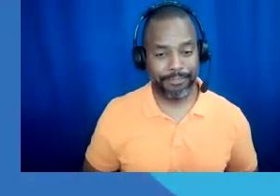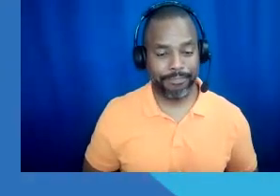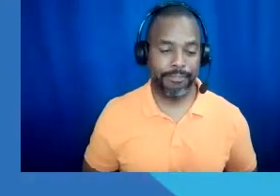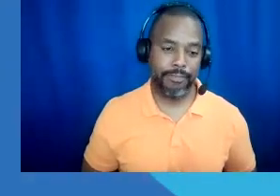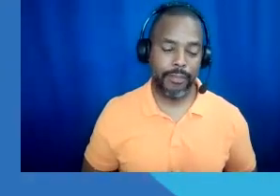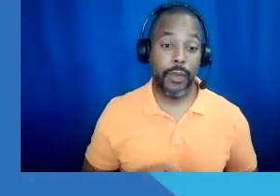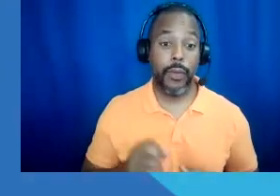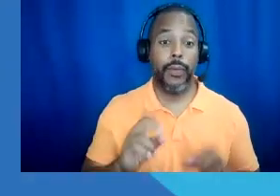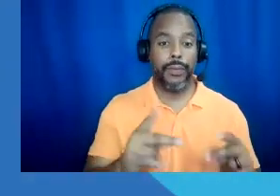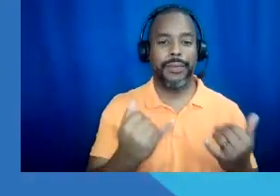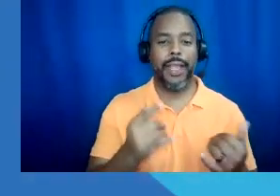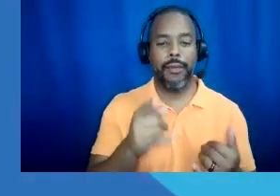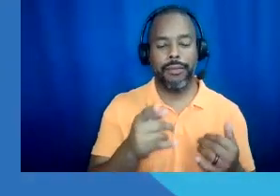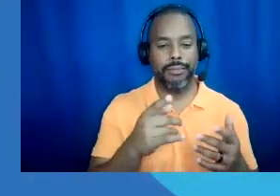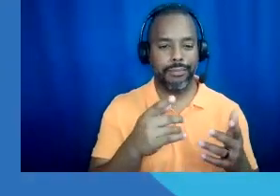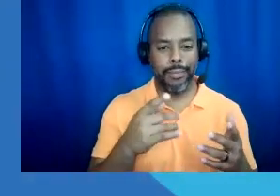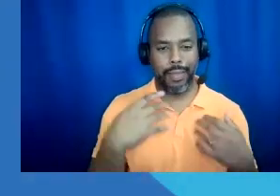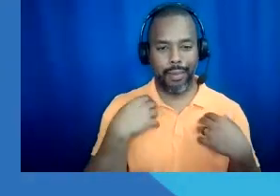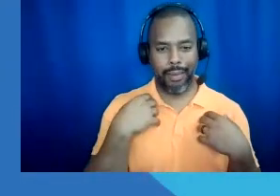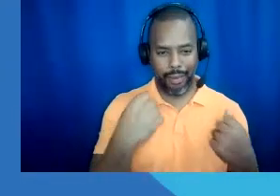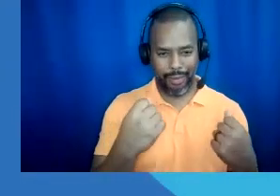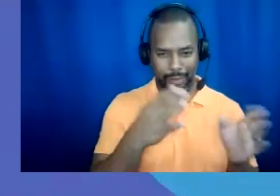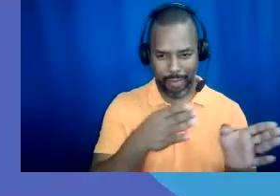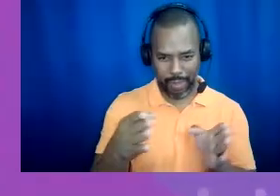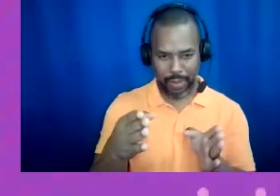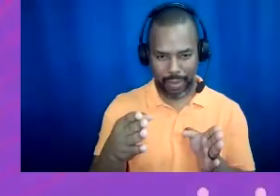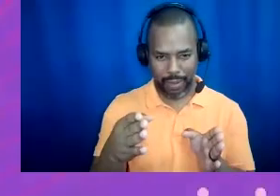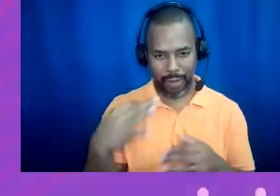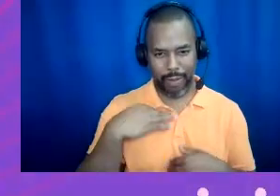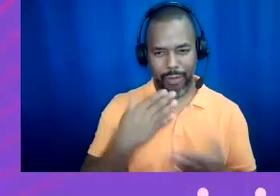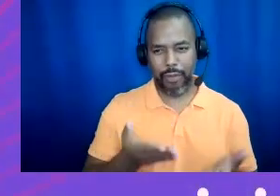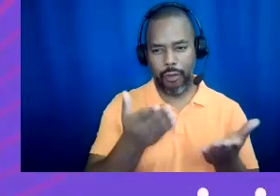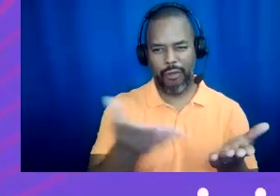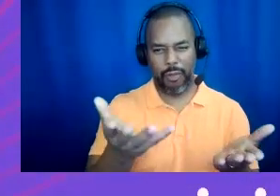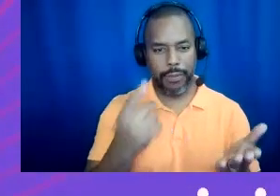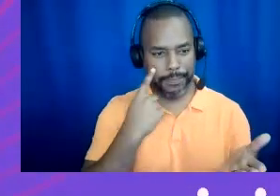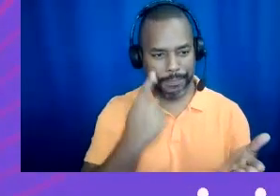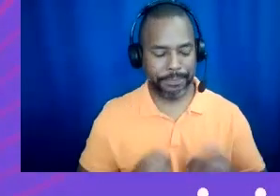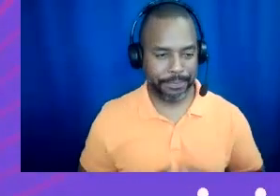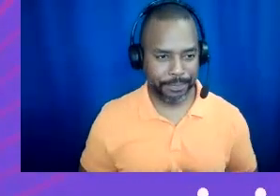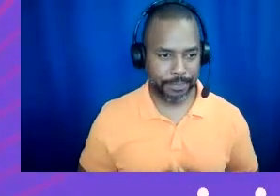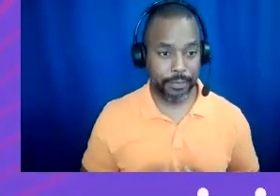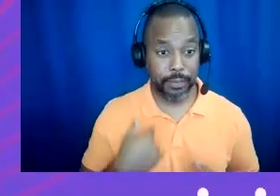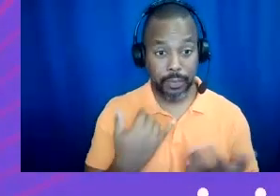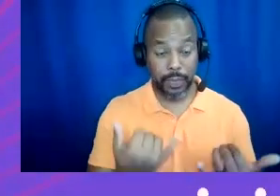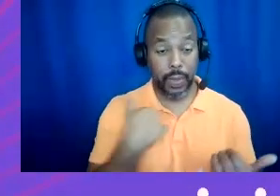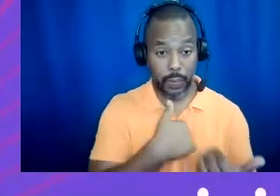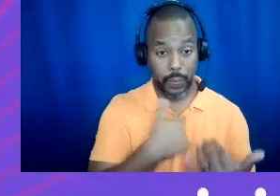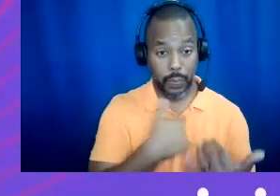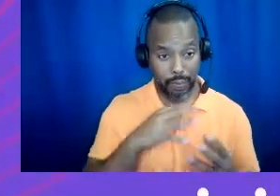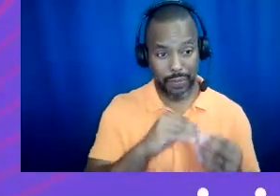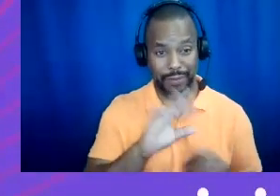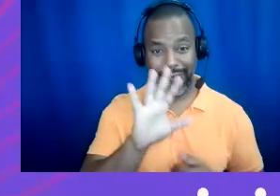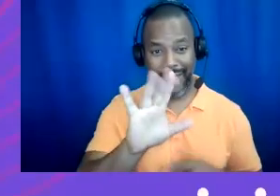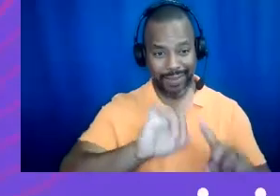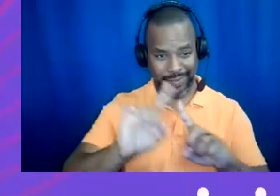So I'm going to go over the health plan benefit offerings to our employees. We currently have 5 medical